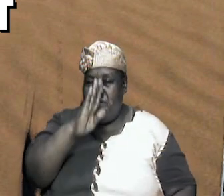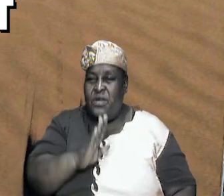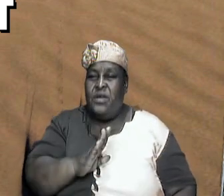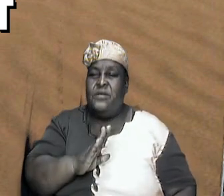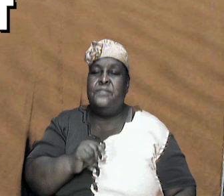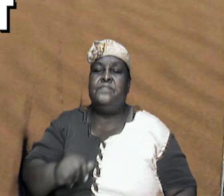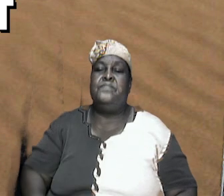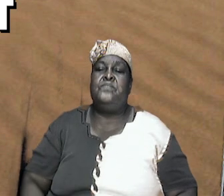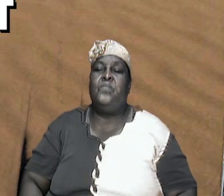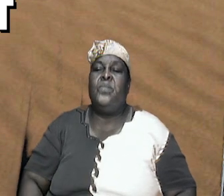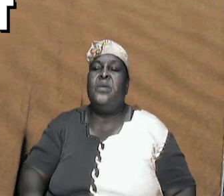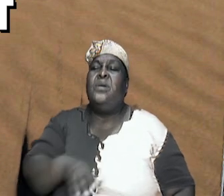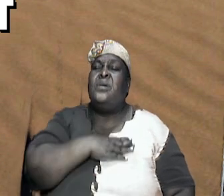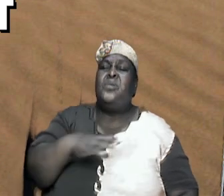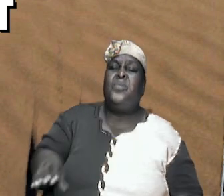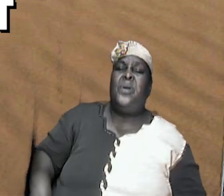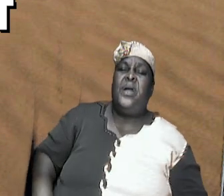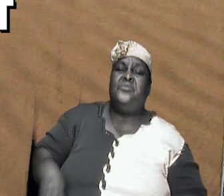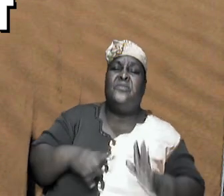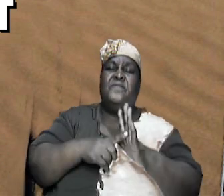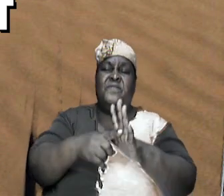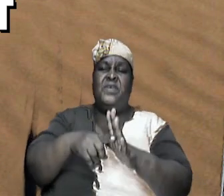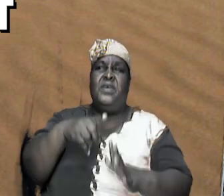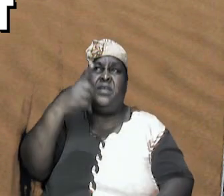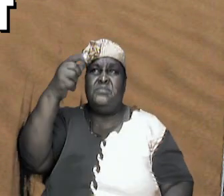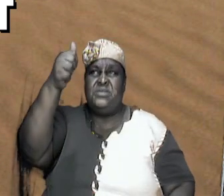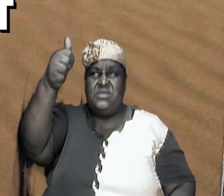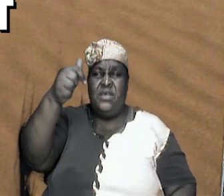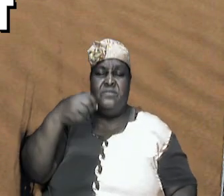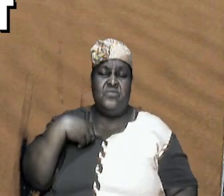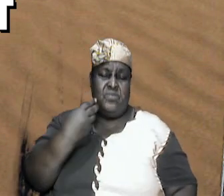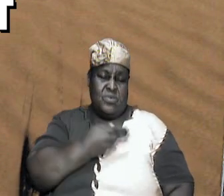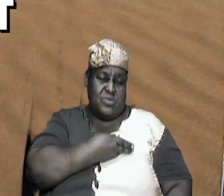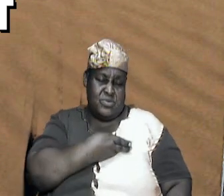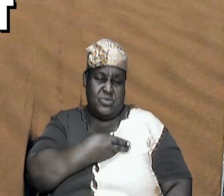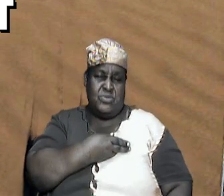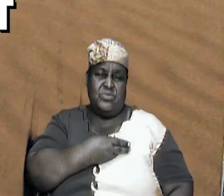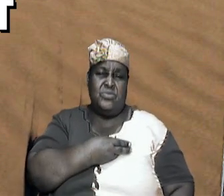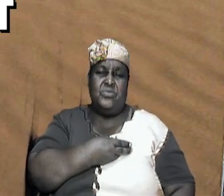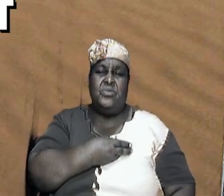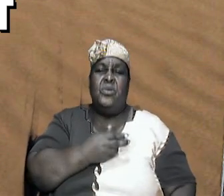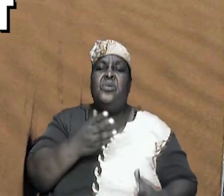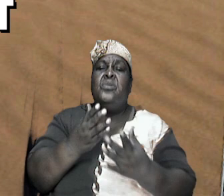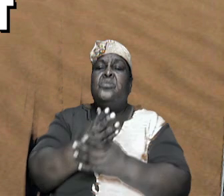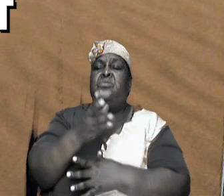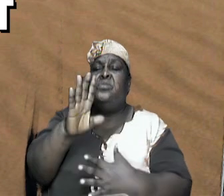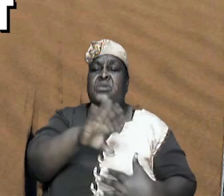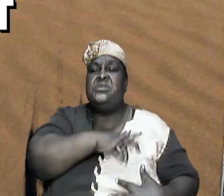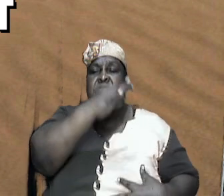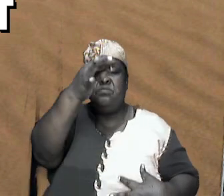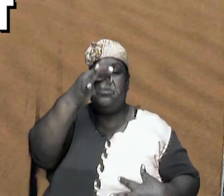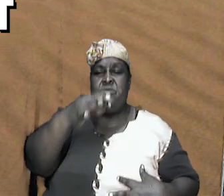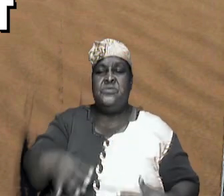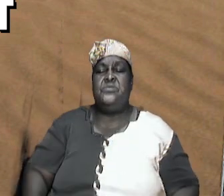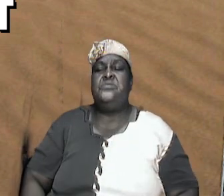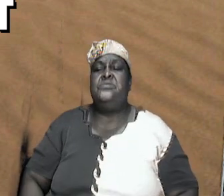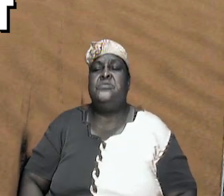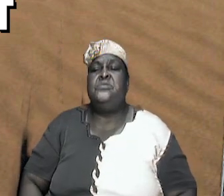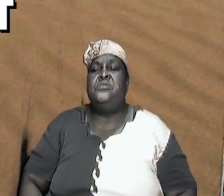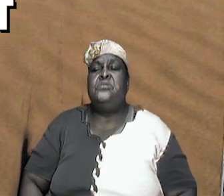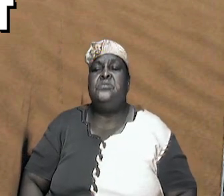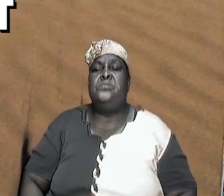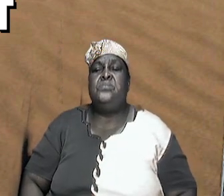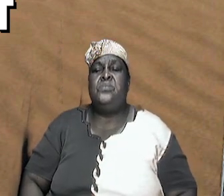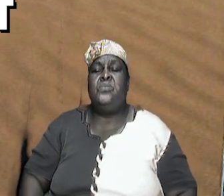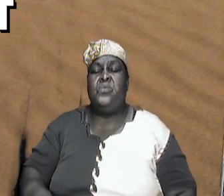know, Christ will reveal himself to us directly through the Spirit. Right? That is one